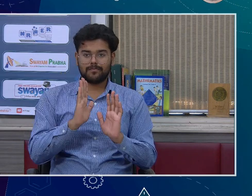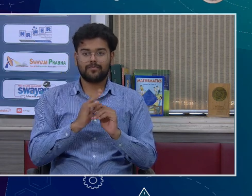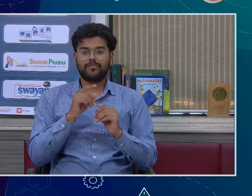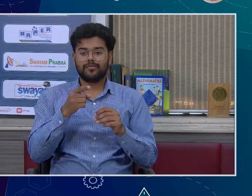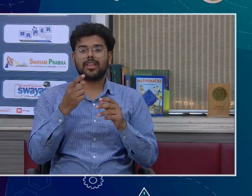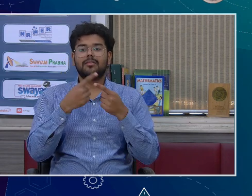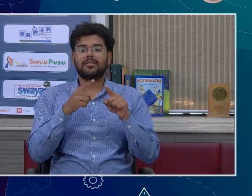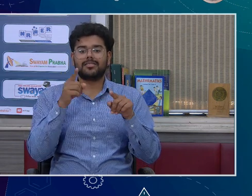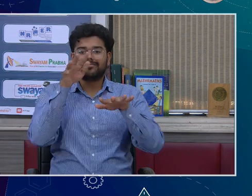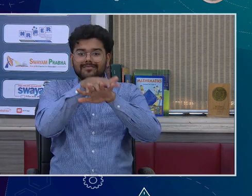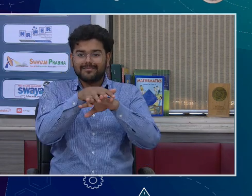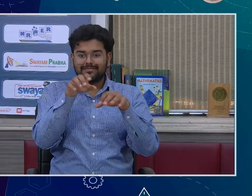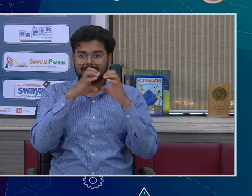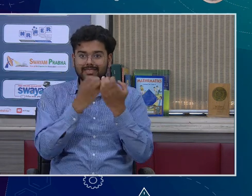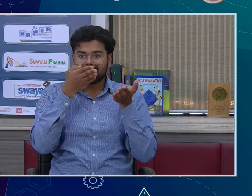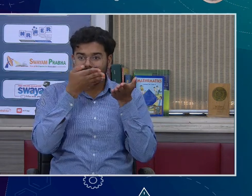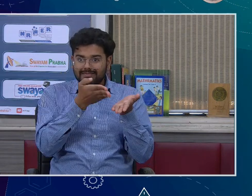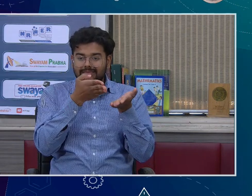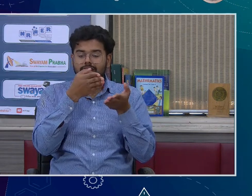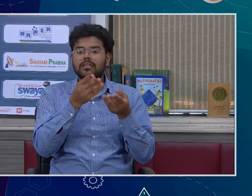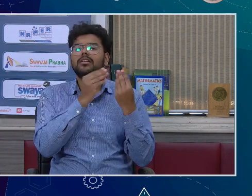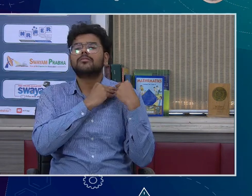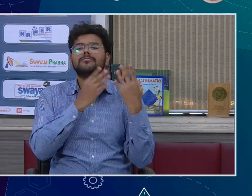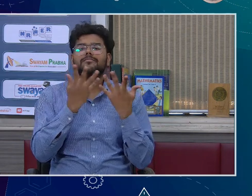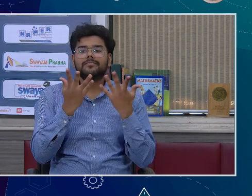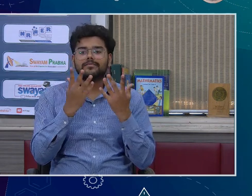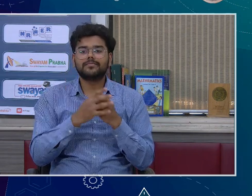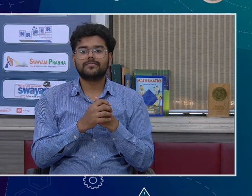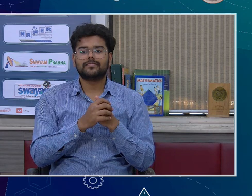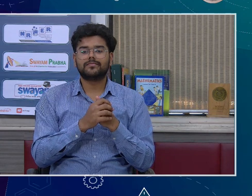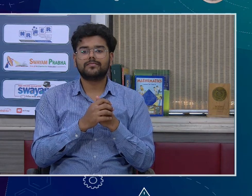inclusive classroom, so our responsibility, you know,